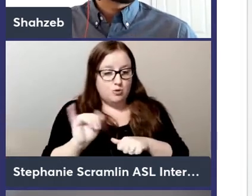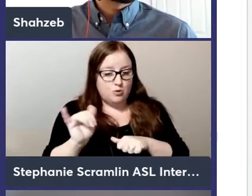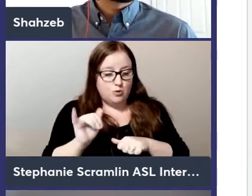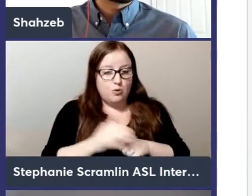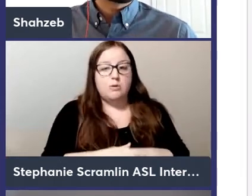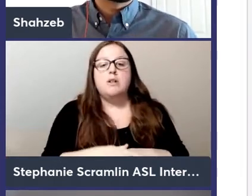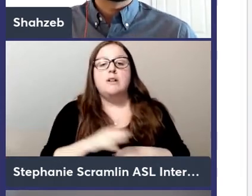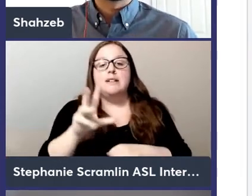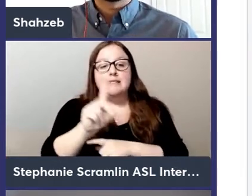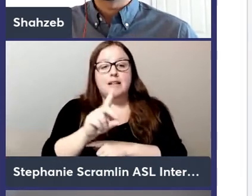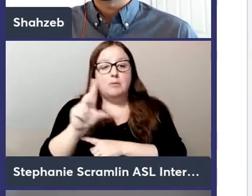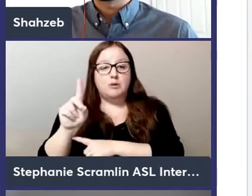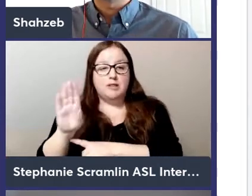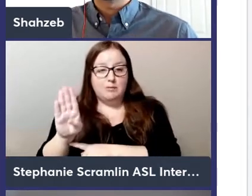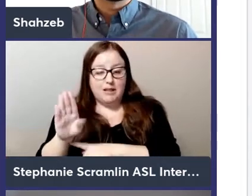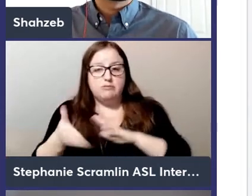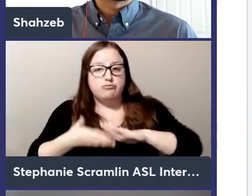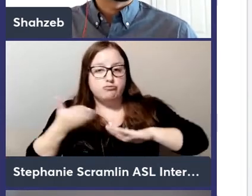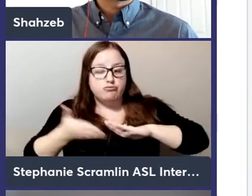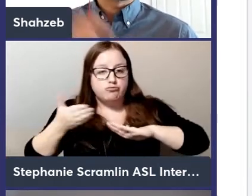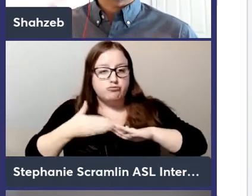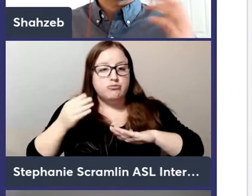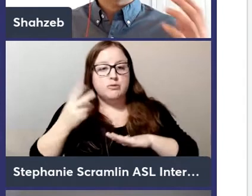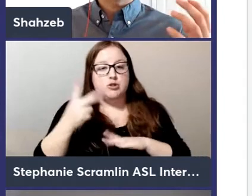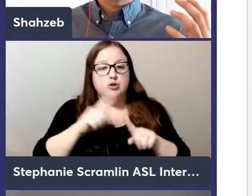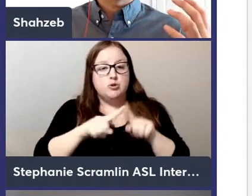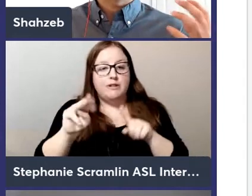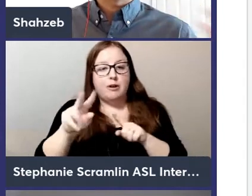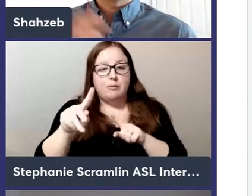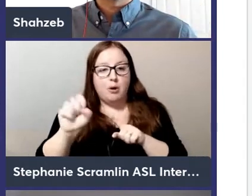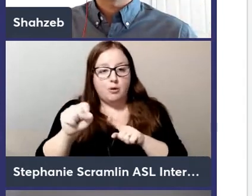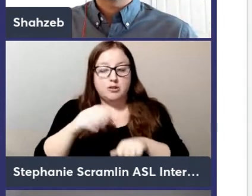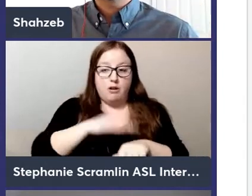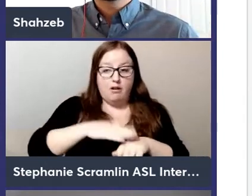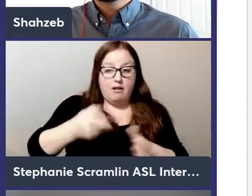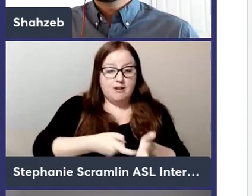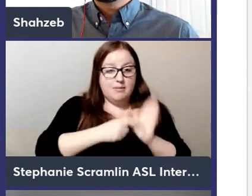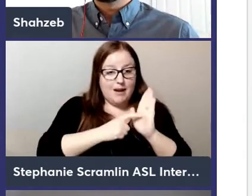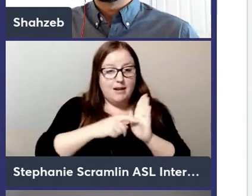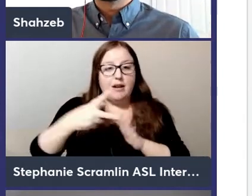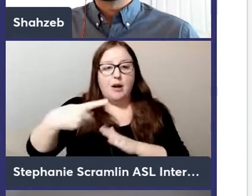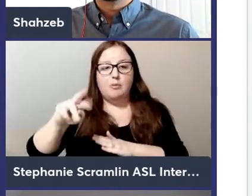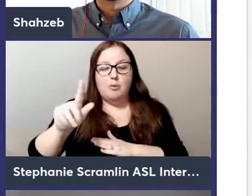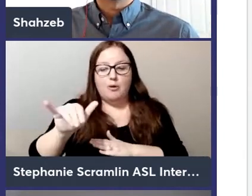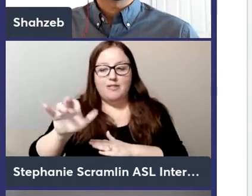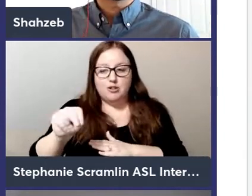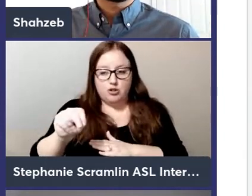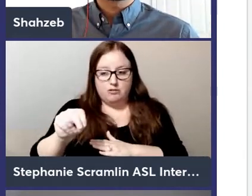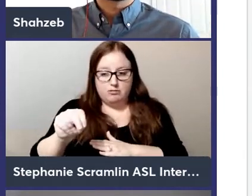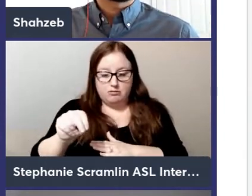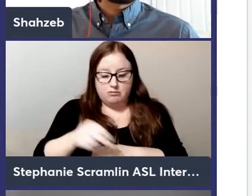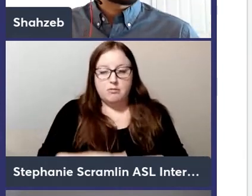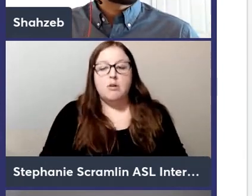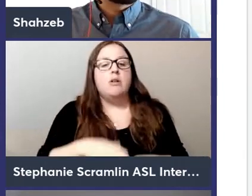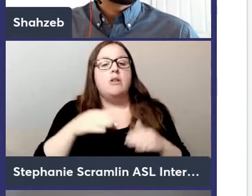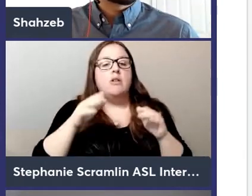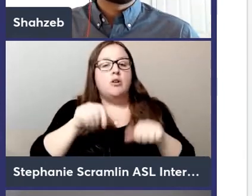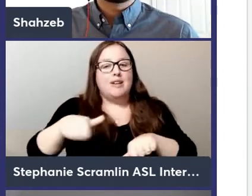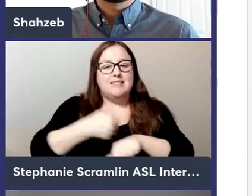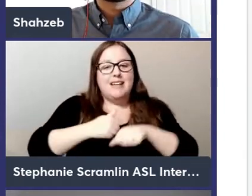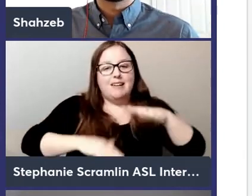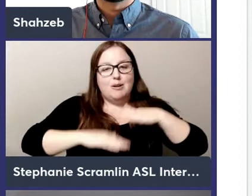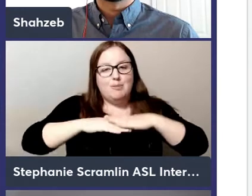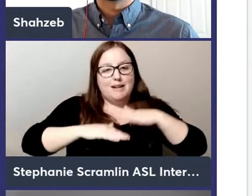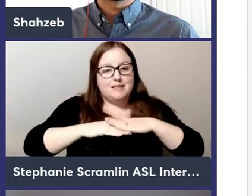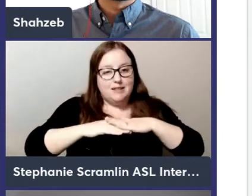Obviously, DynamoDB runs on two different modes. So there's an on-demand mode and provision mode. You can set your capacity modes